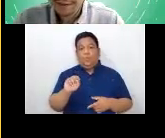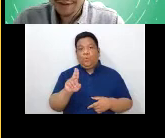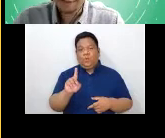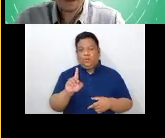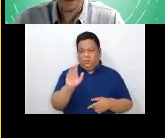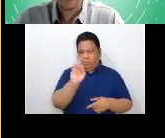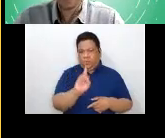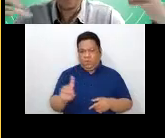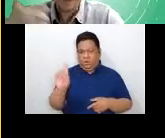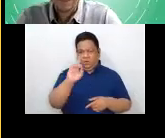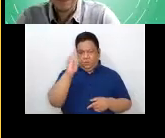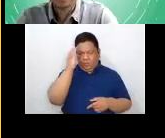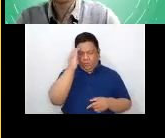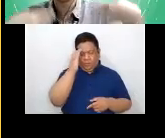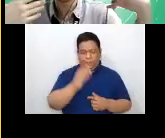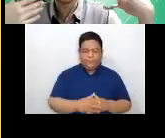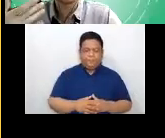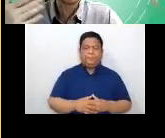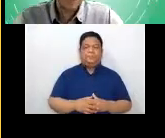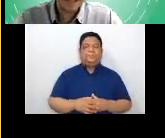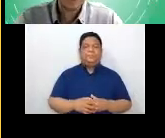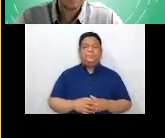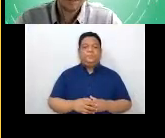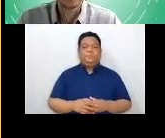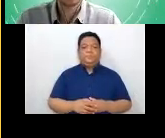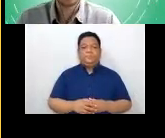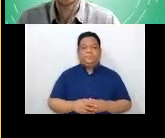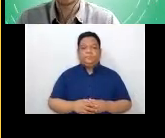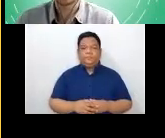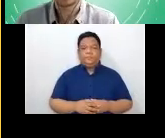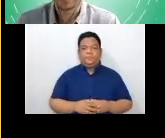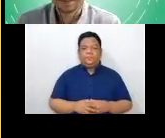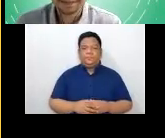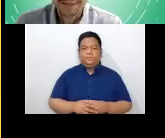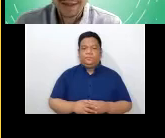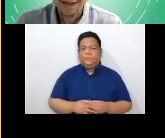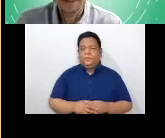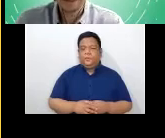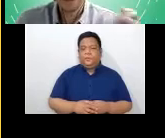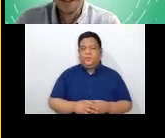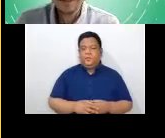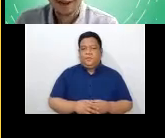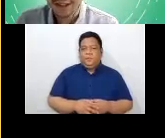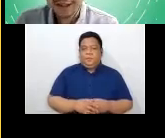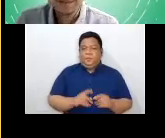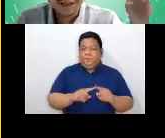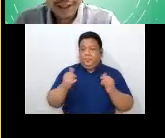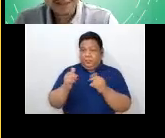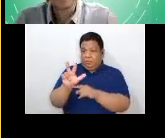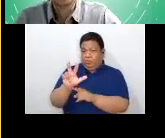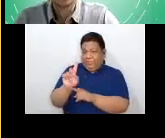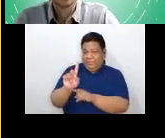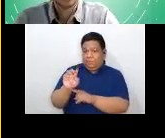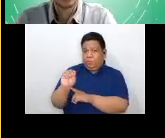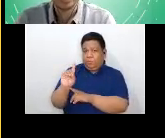perspective distortion to make it interpretable, to make it able to be interpreted as a 3D shape. But with 3D modeling, because